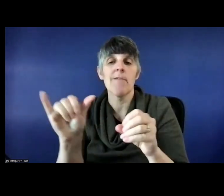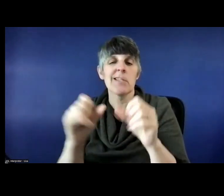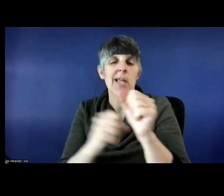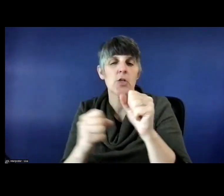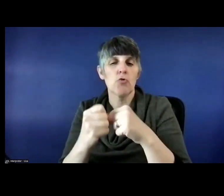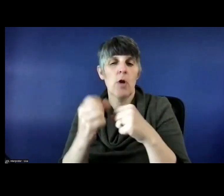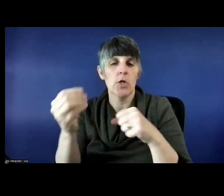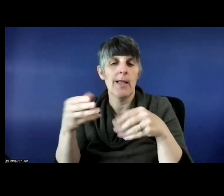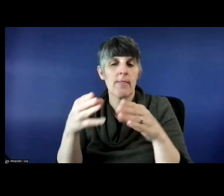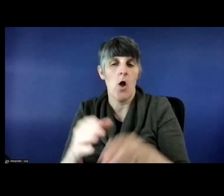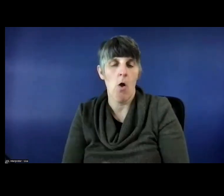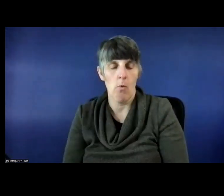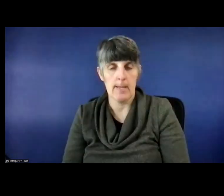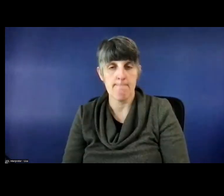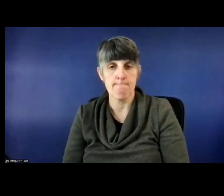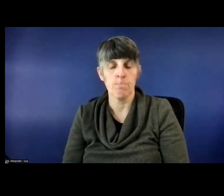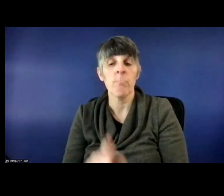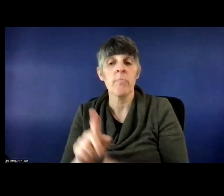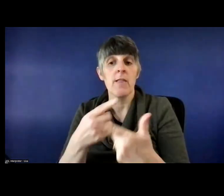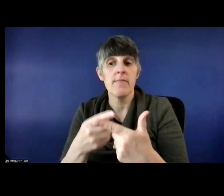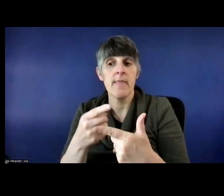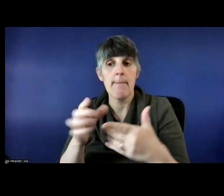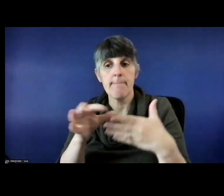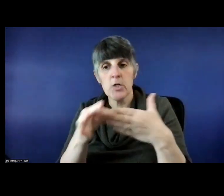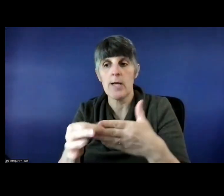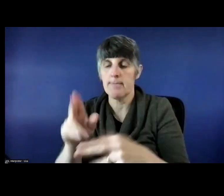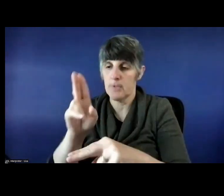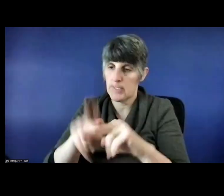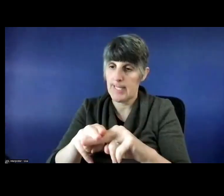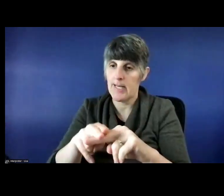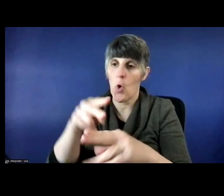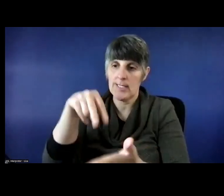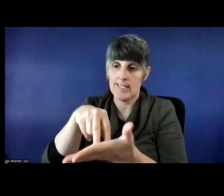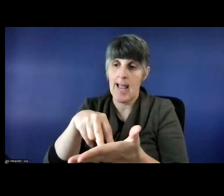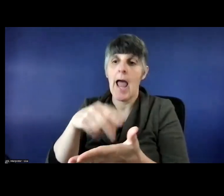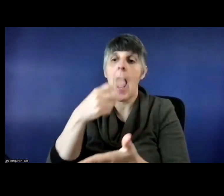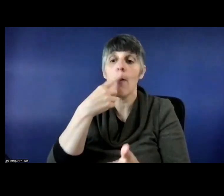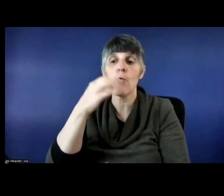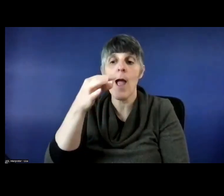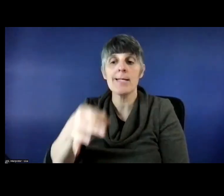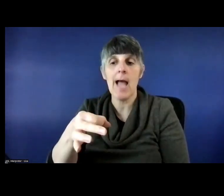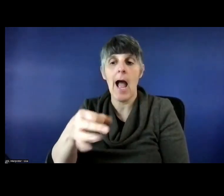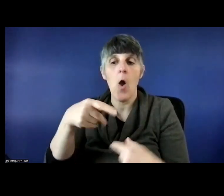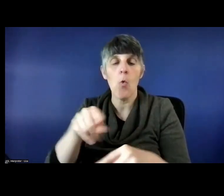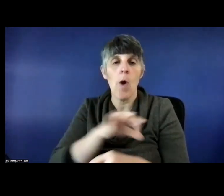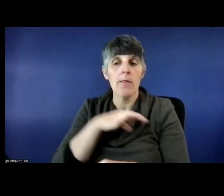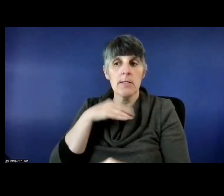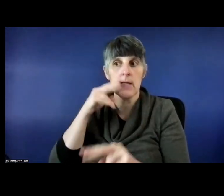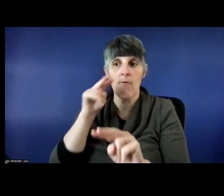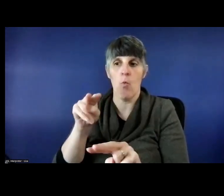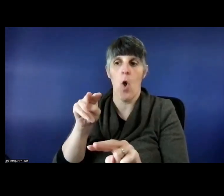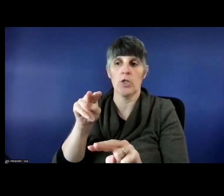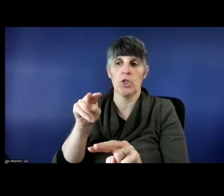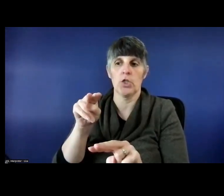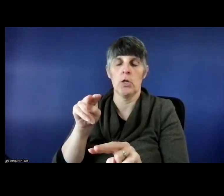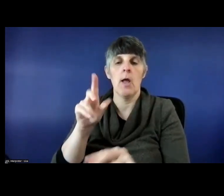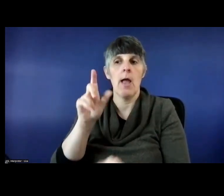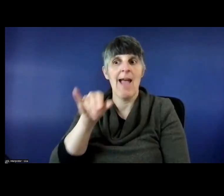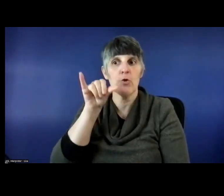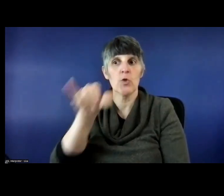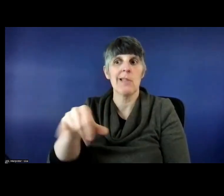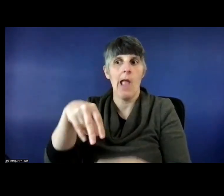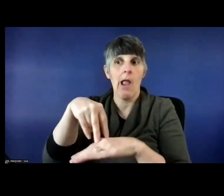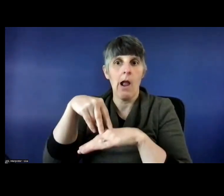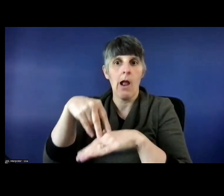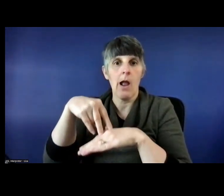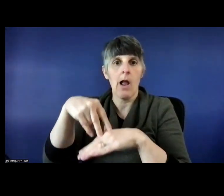the hallway. He would then be directed to sit or stand on a red dot while the staff watched him. He would have to stay there for a certain